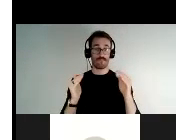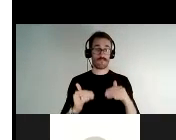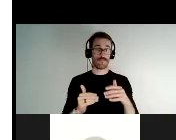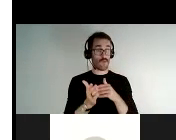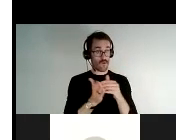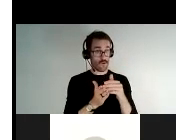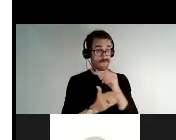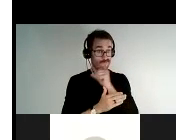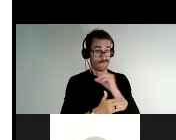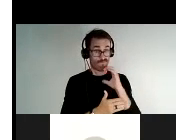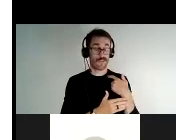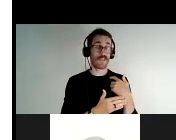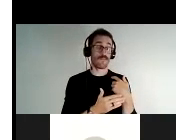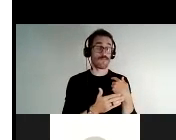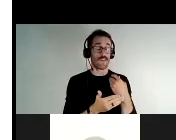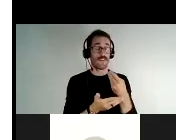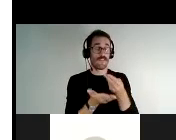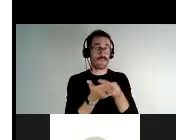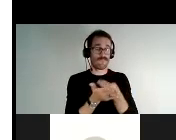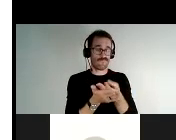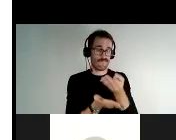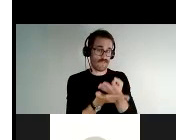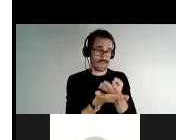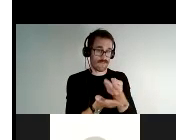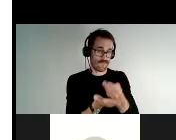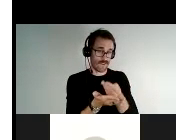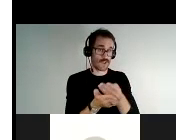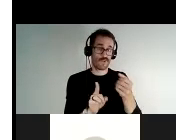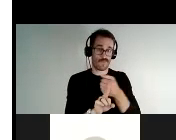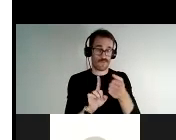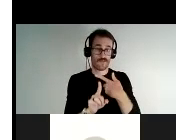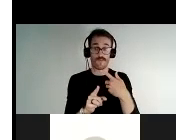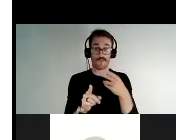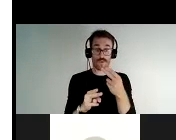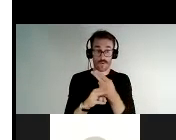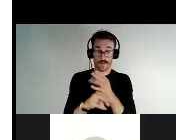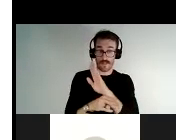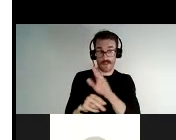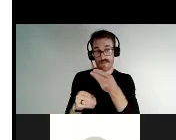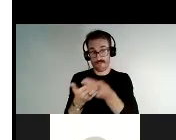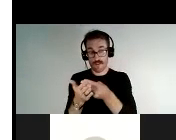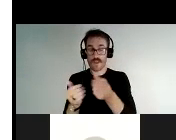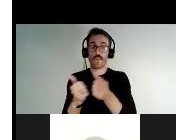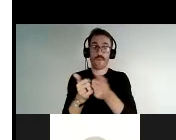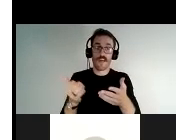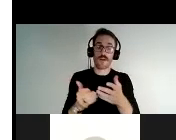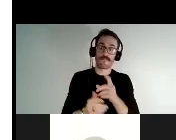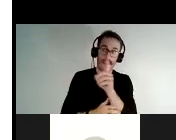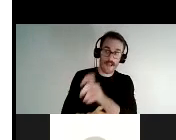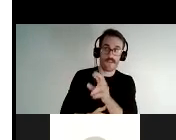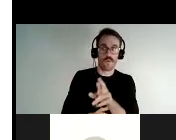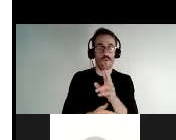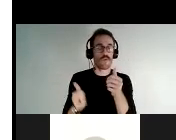is financial abuse, misusing funds and assets without their full knowledge, consent, or in that person's best interest. And then one